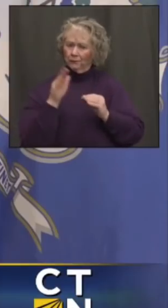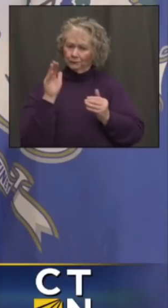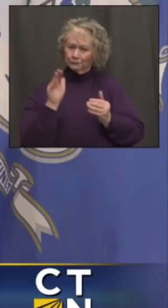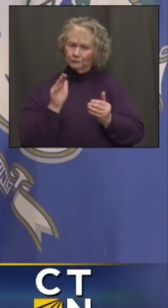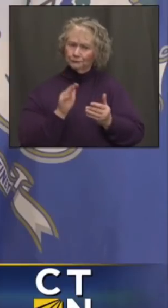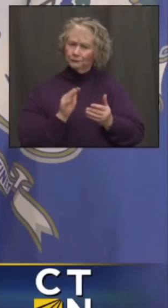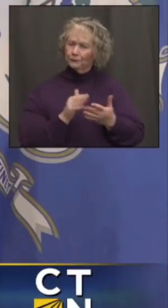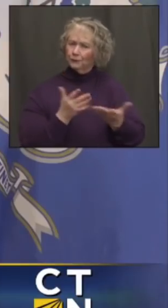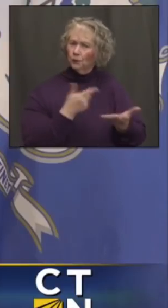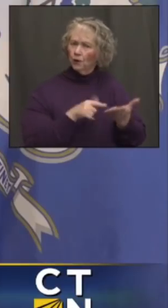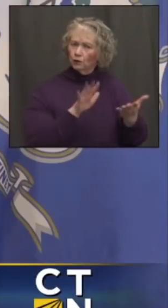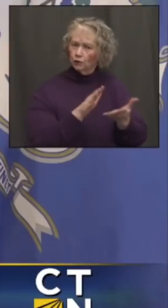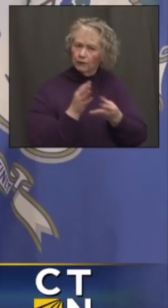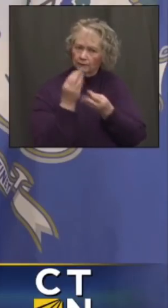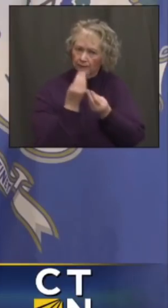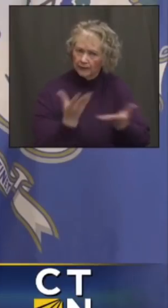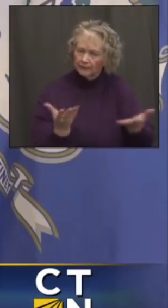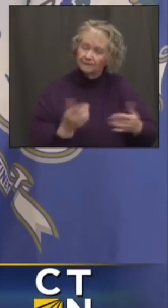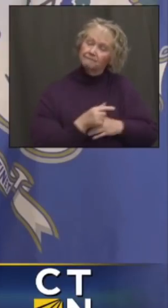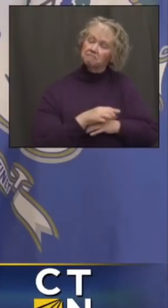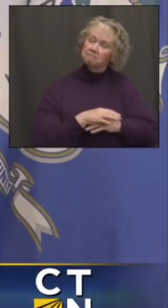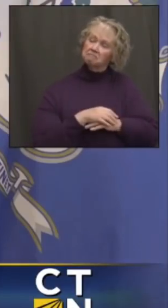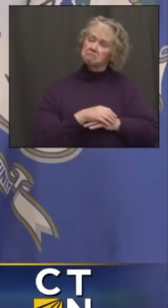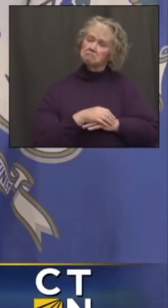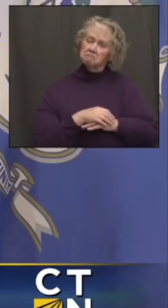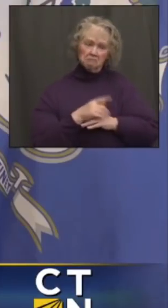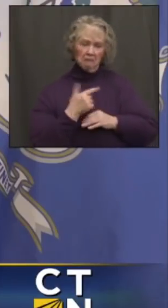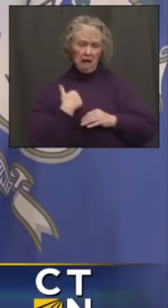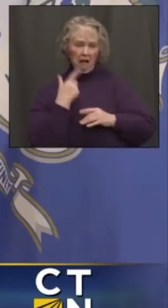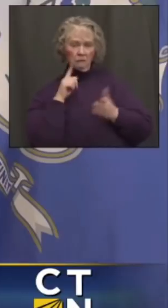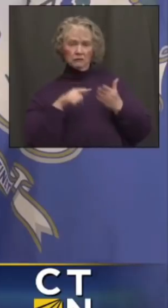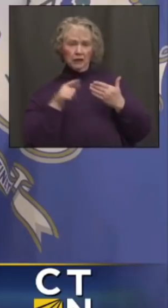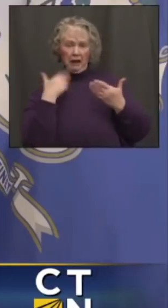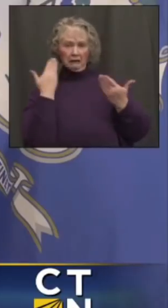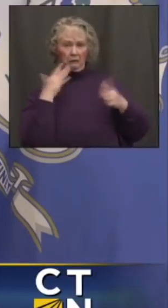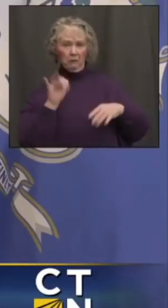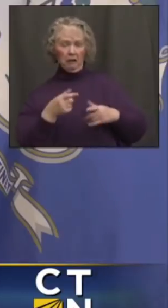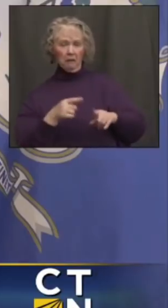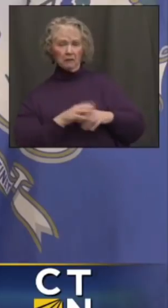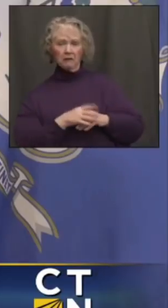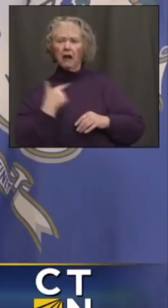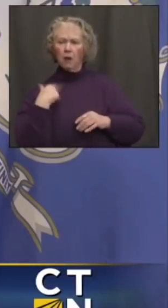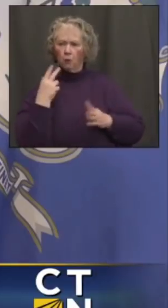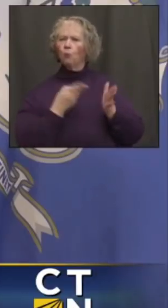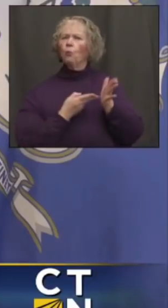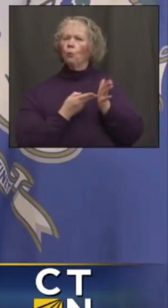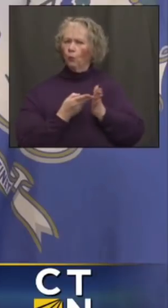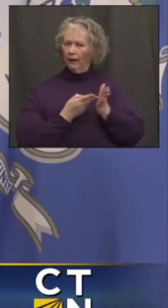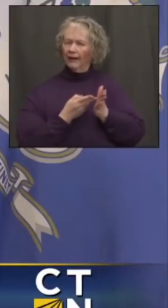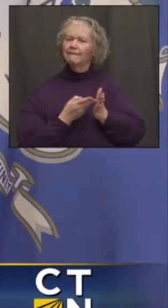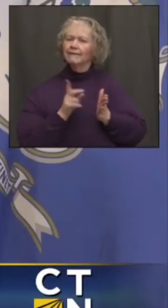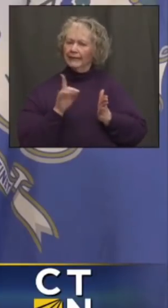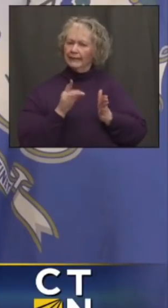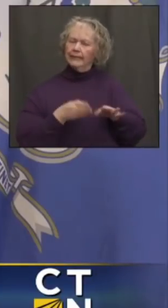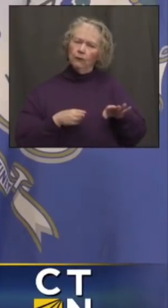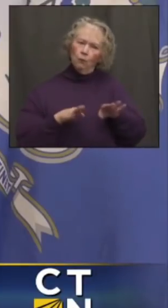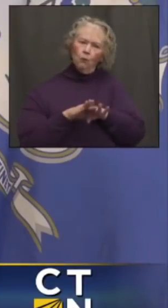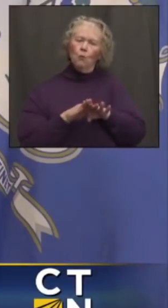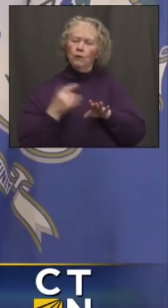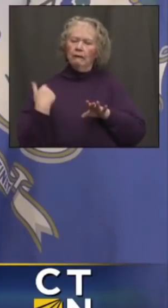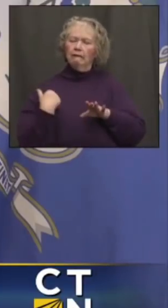to those districts that are still doing fully remote learning, and to the parents, maybe the teachers at those districts, considering the